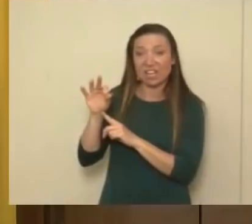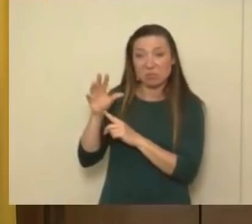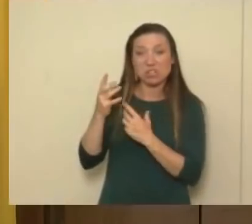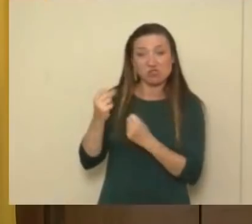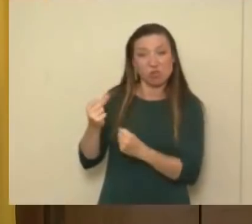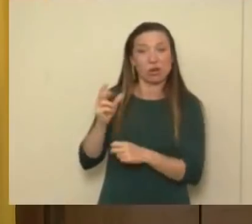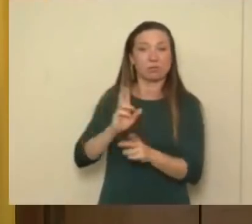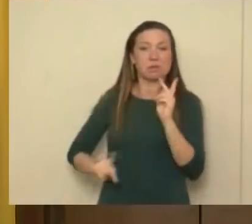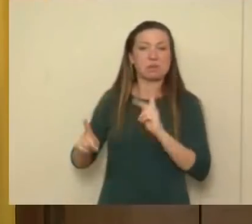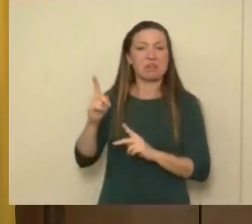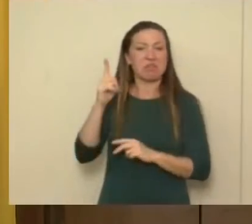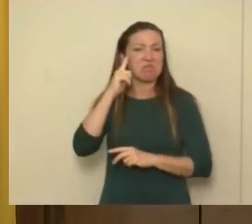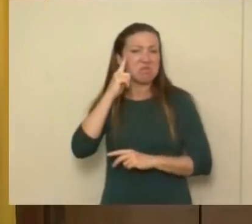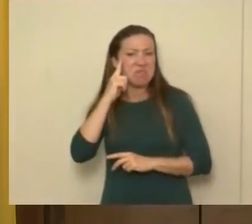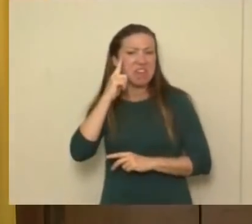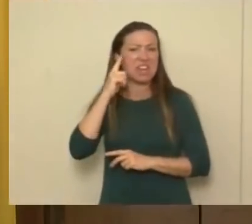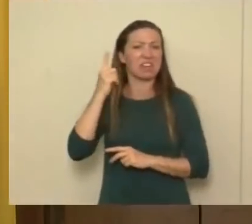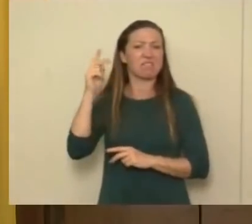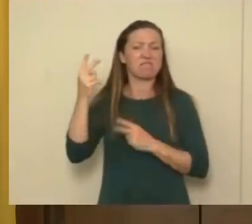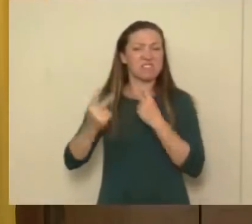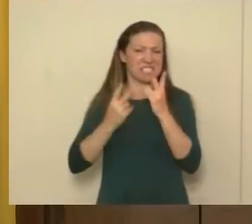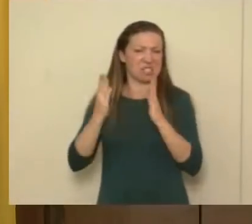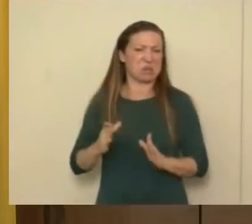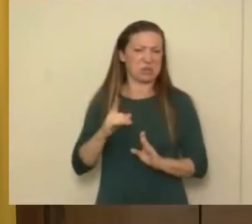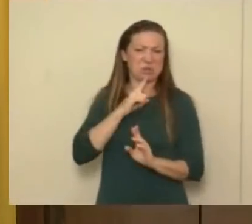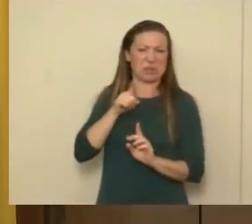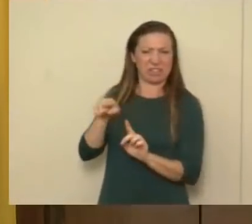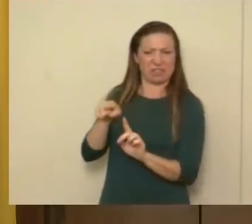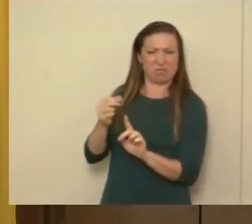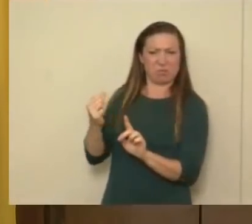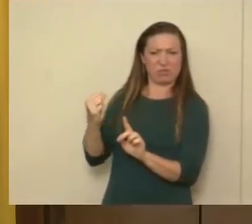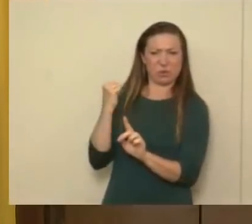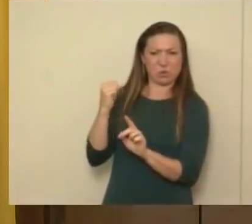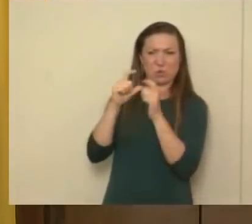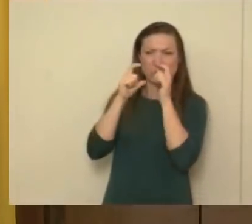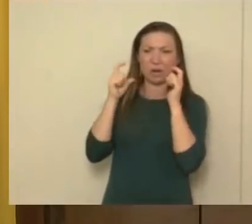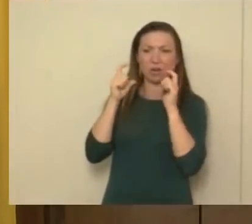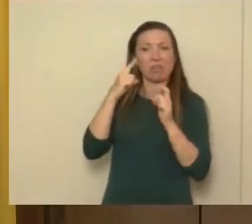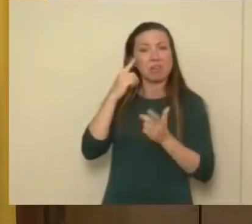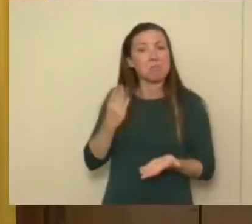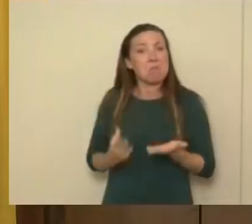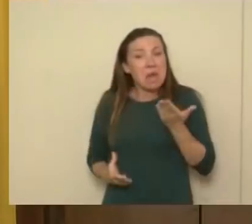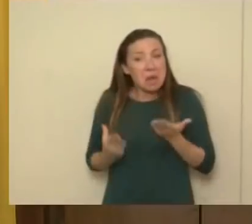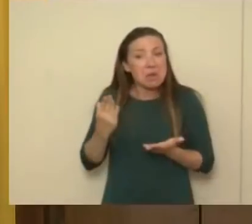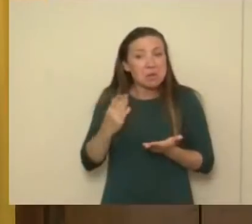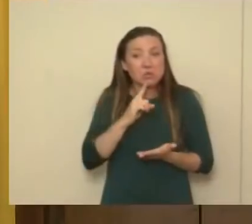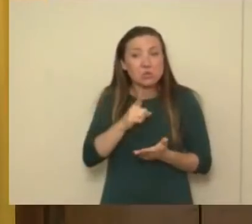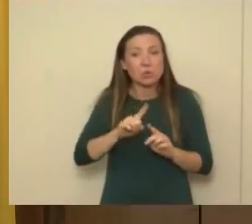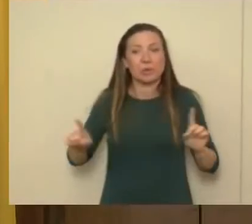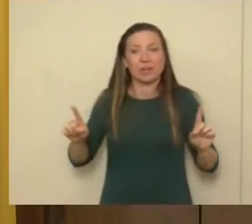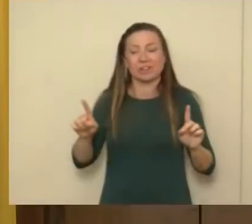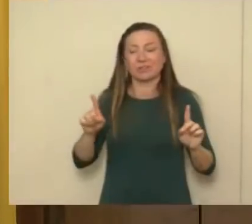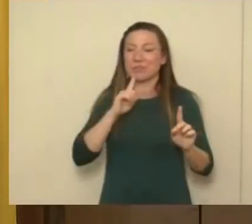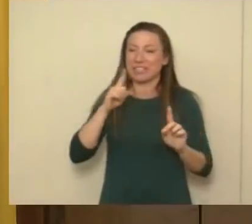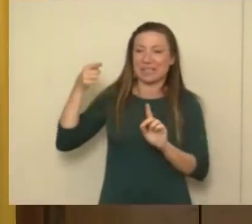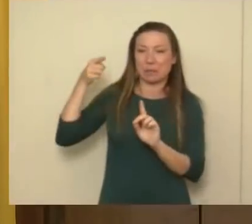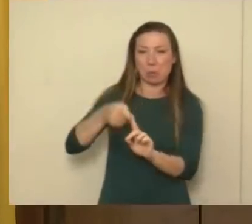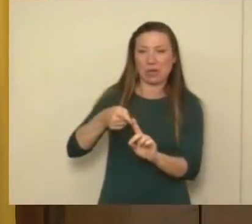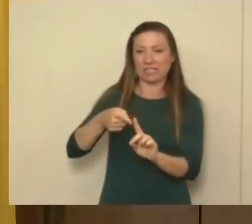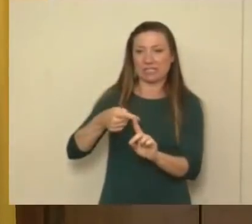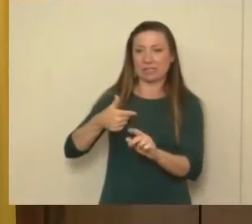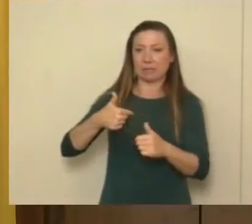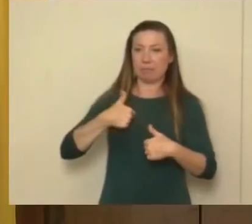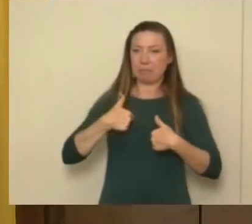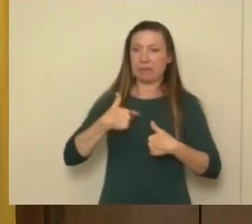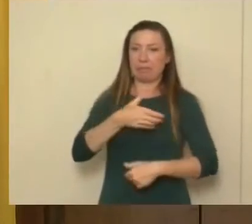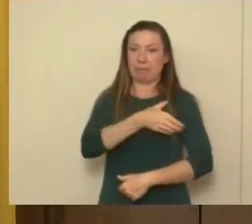there is some truth to that, but we really got to peel back the layers and look at it. What I can do is just say everyone's required. Let's